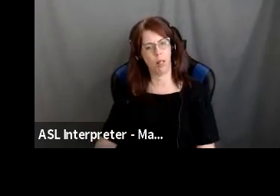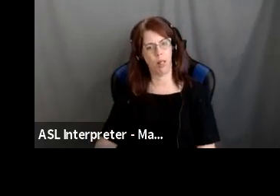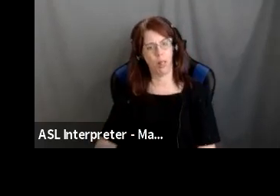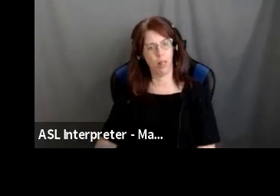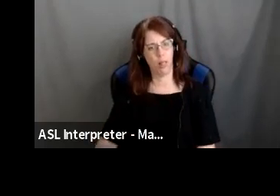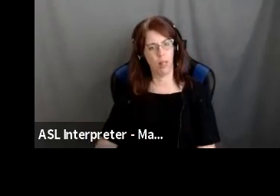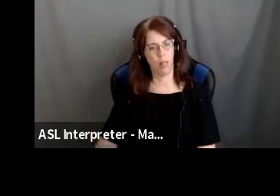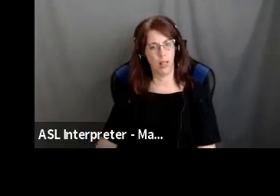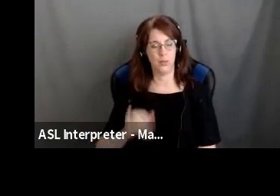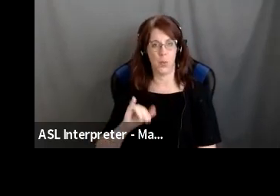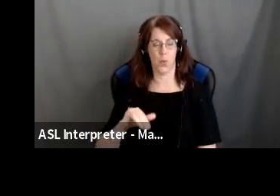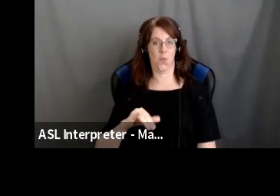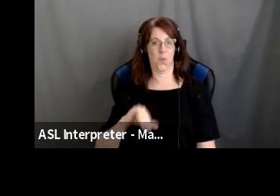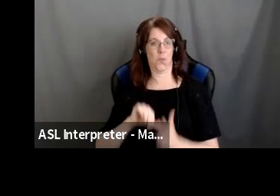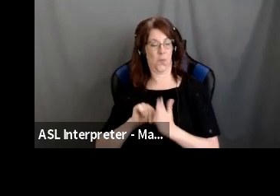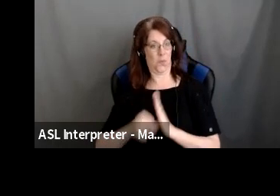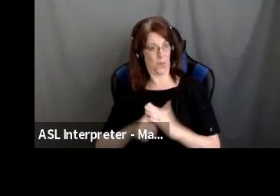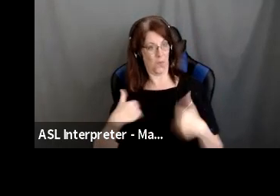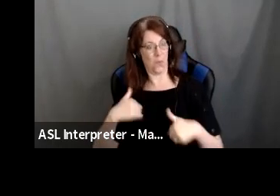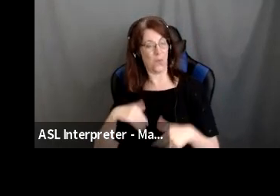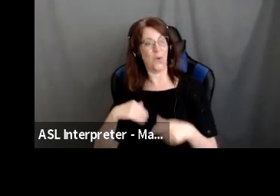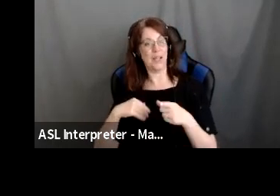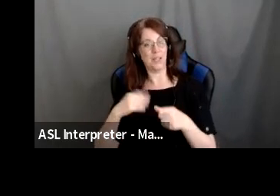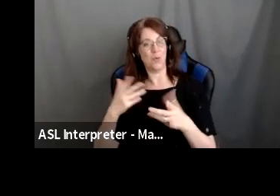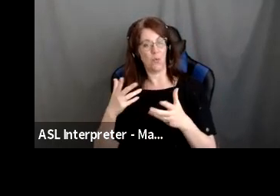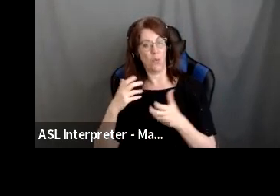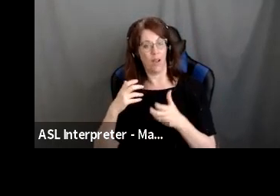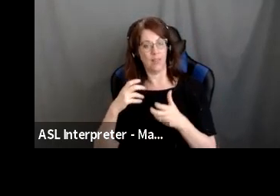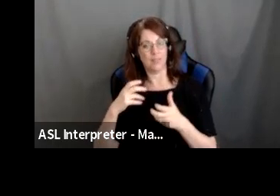will impress the interviewer too, because you want to